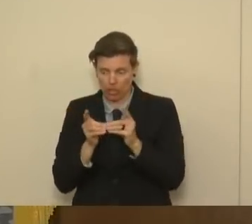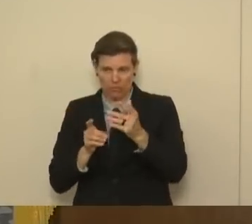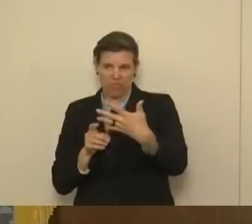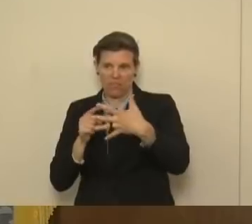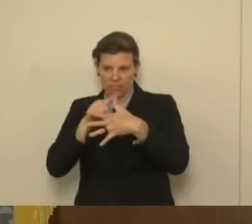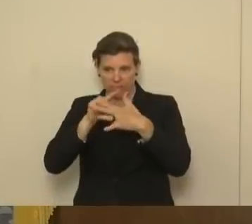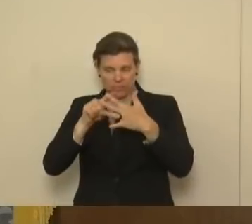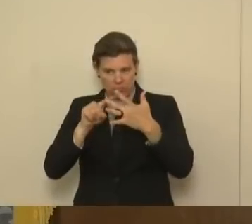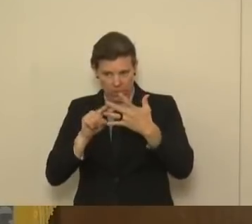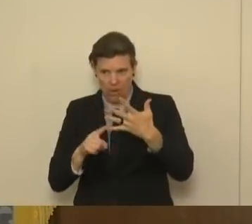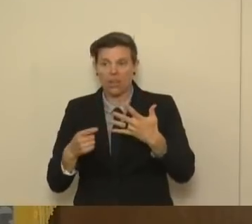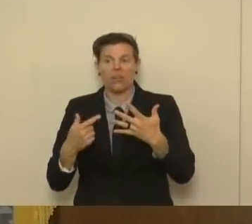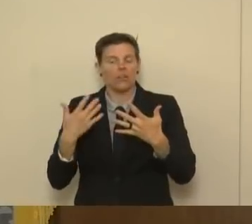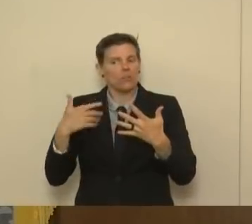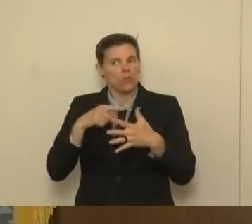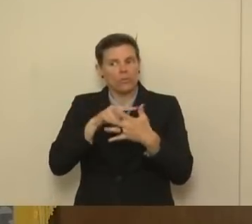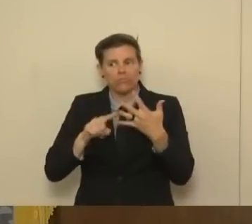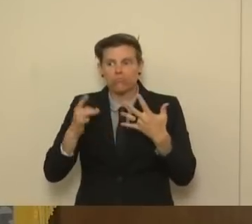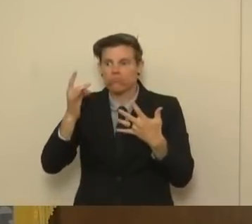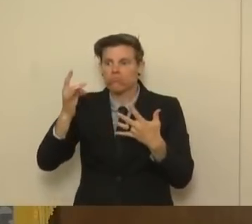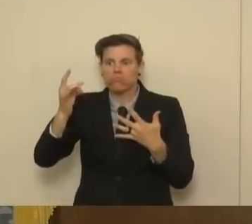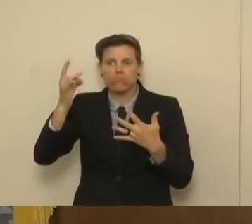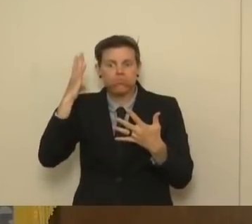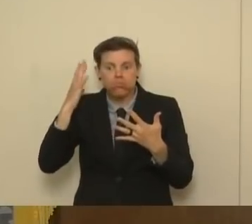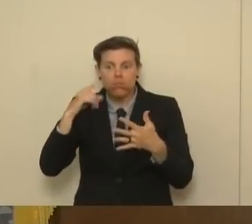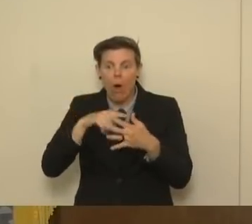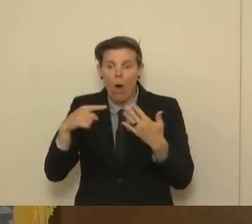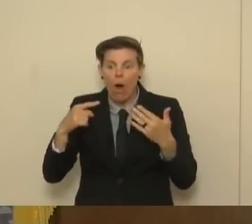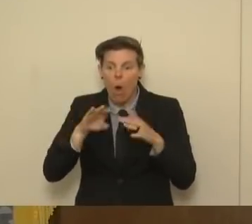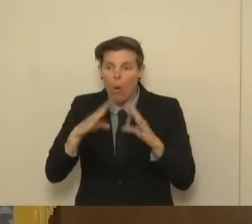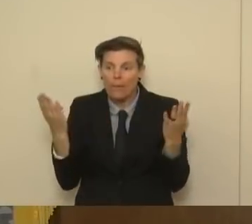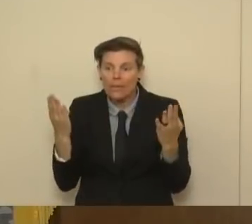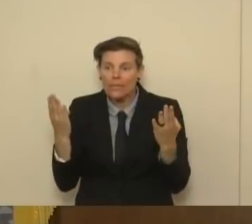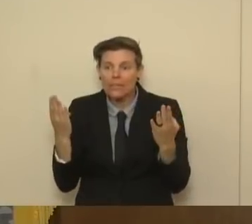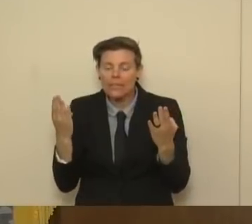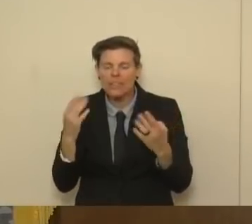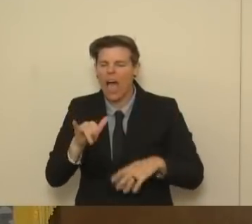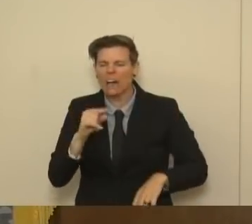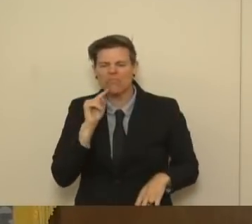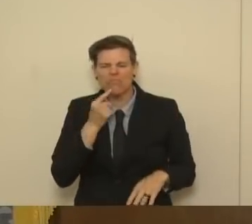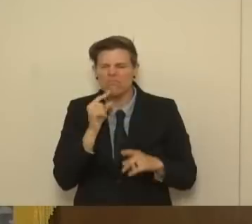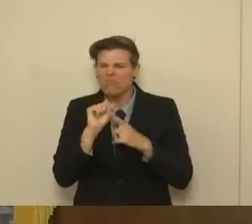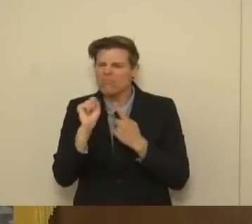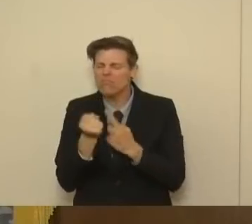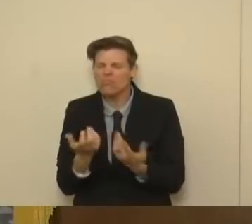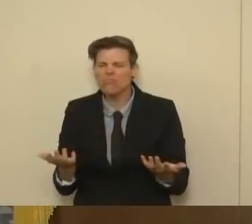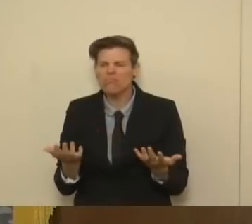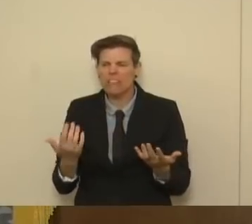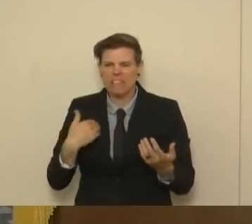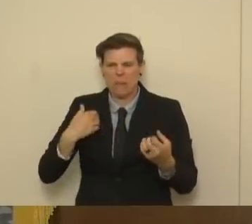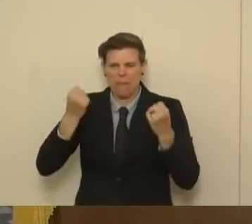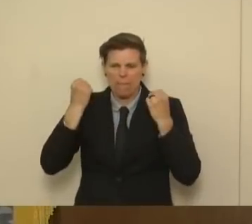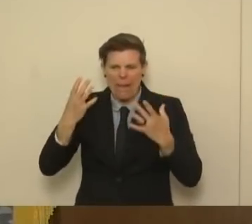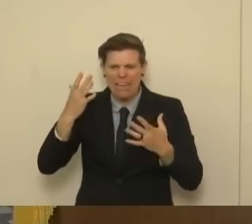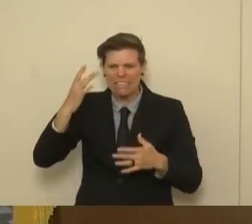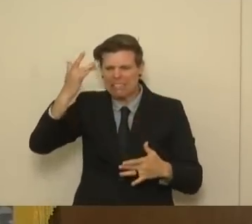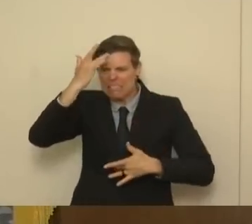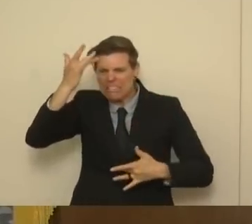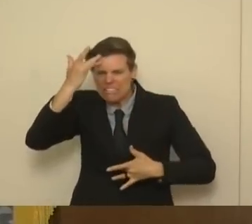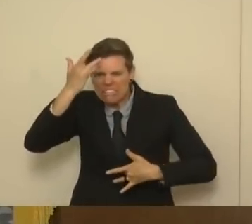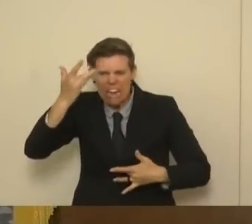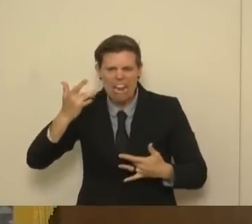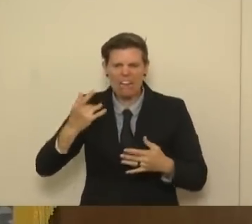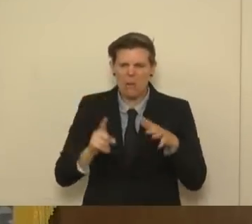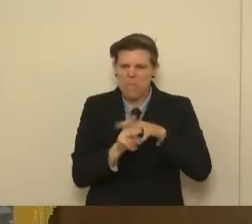school reopening over the last couple of weeks, right, where we have hundreds of infections with kids and with the faculty